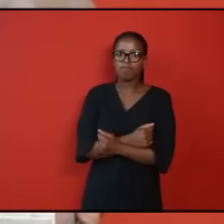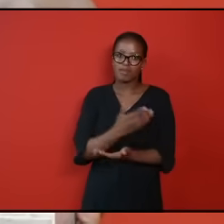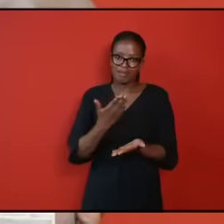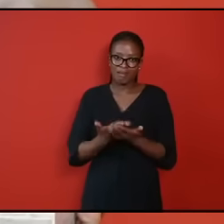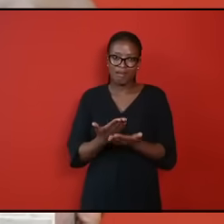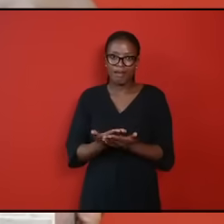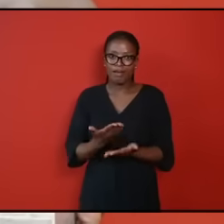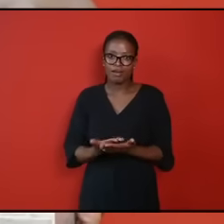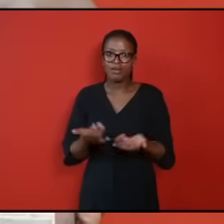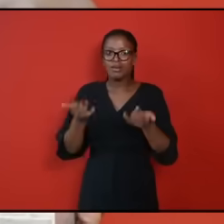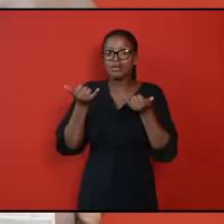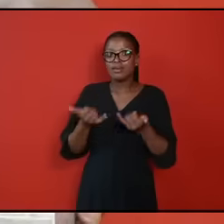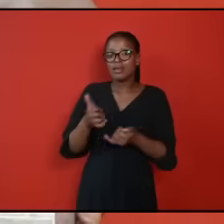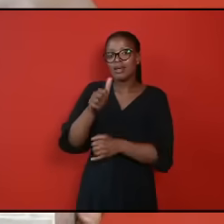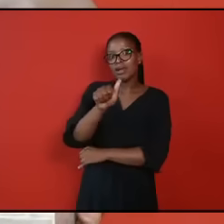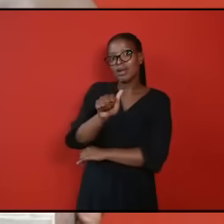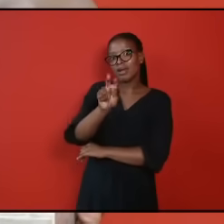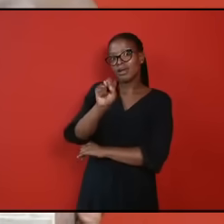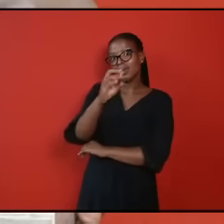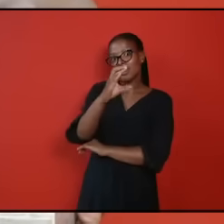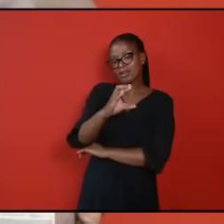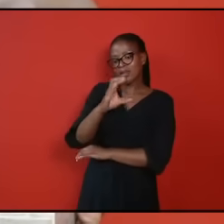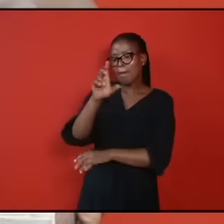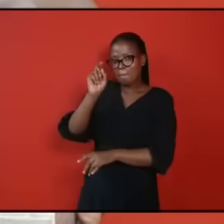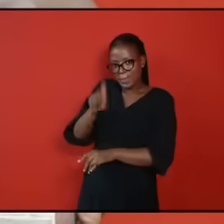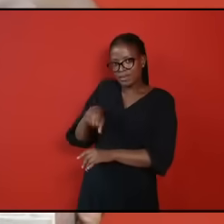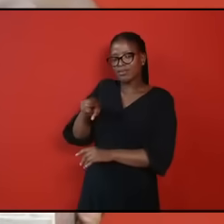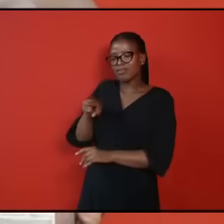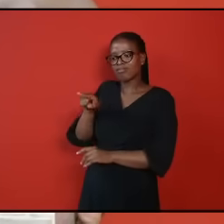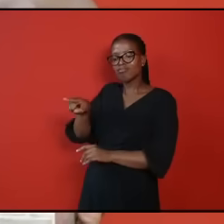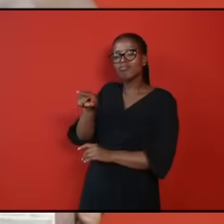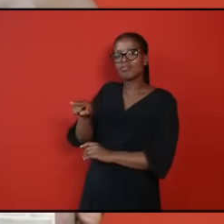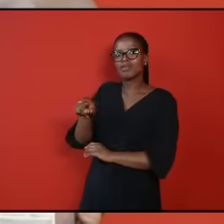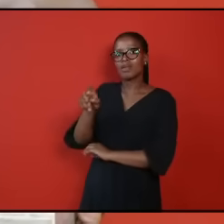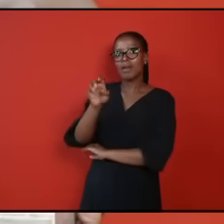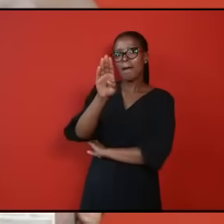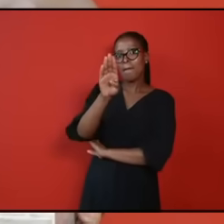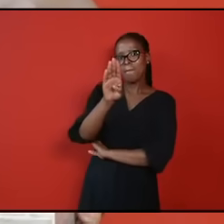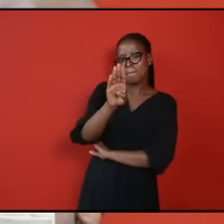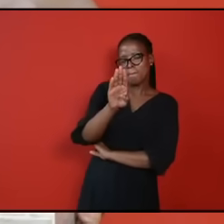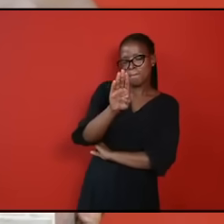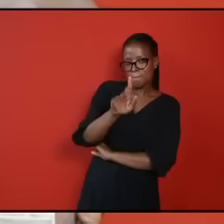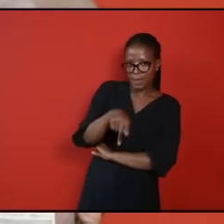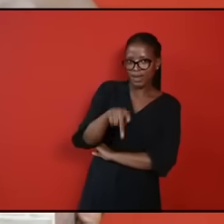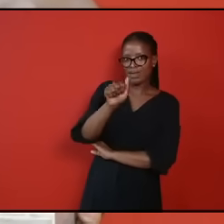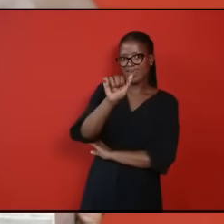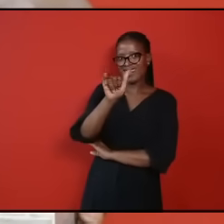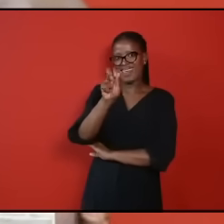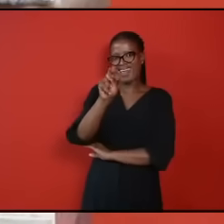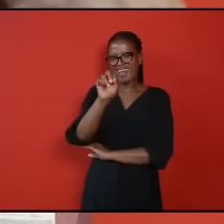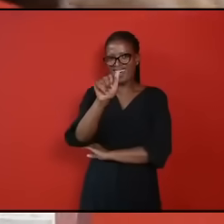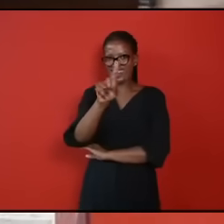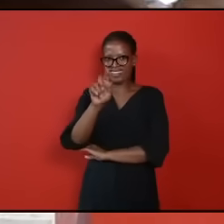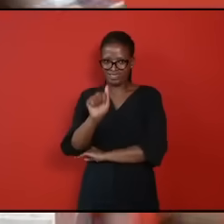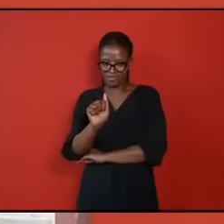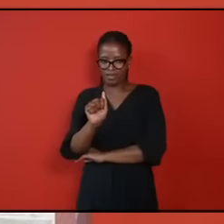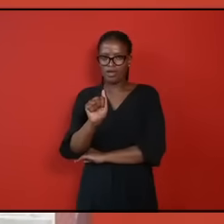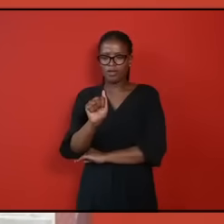The ANC must thank Panyaza. This 36% they got, 36 whatever percent, what is it,